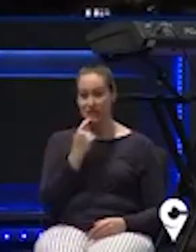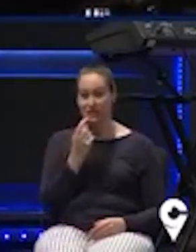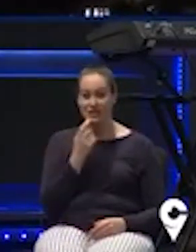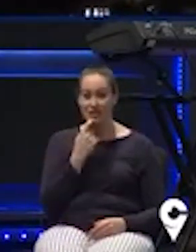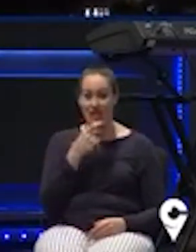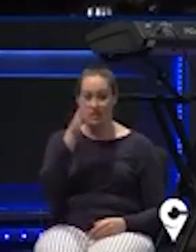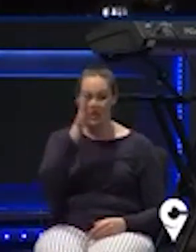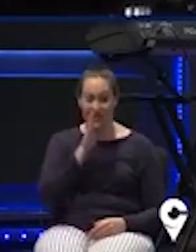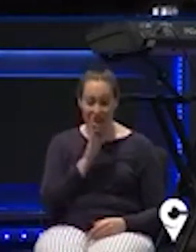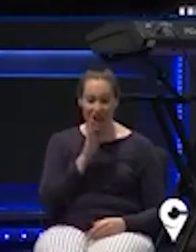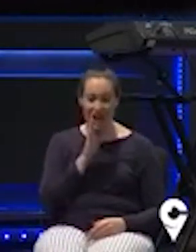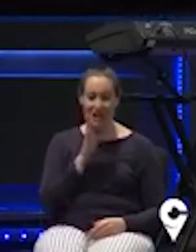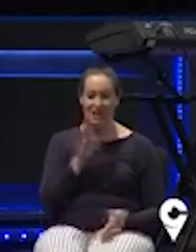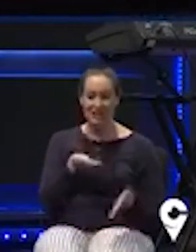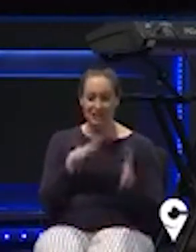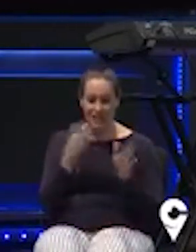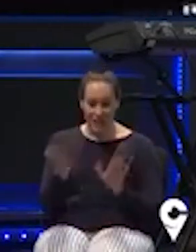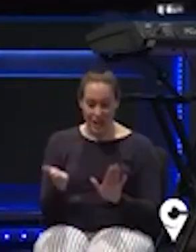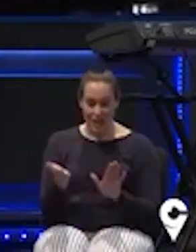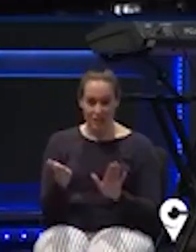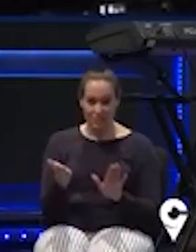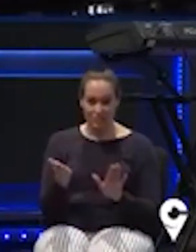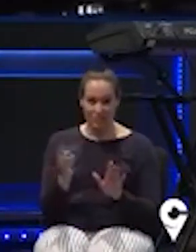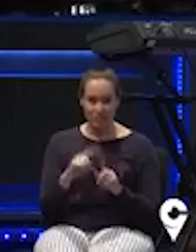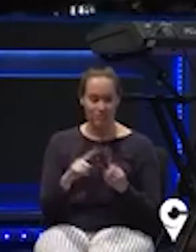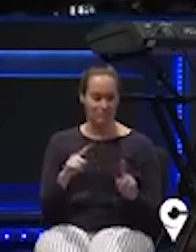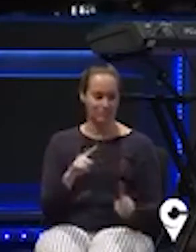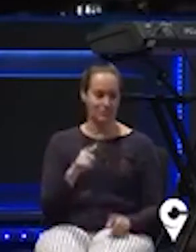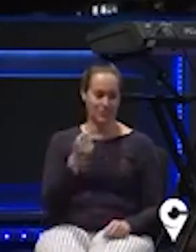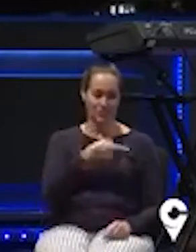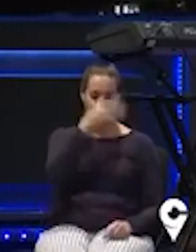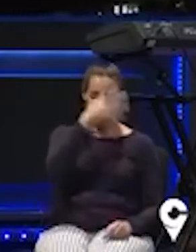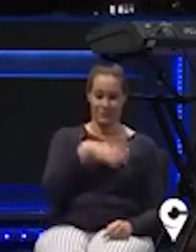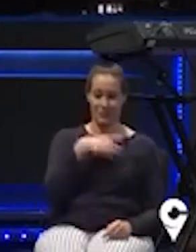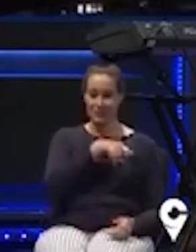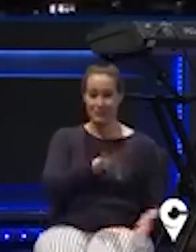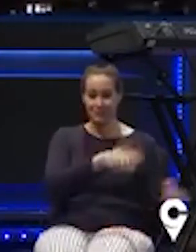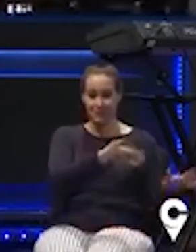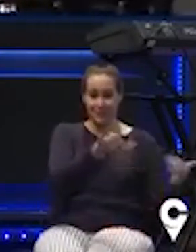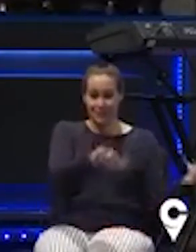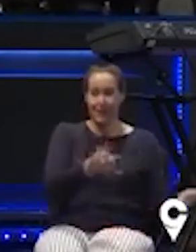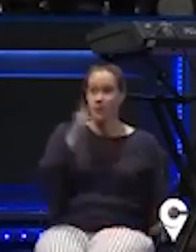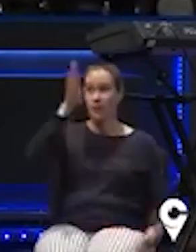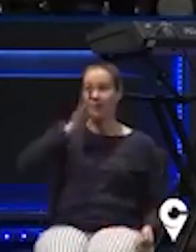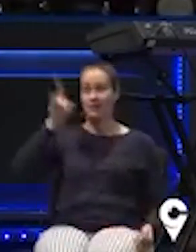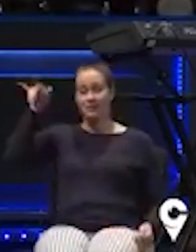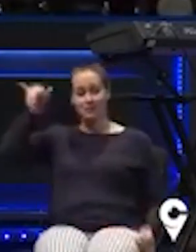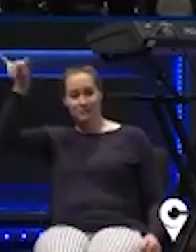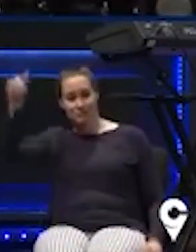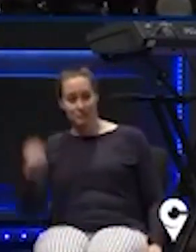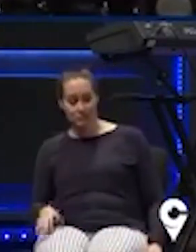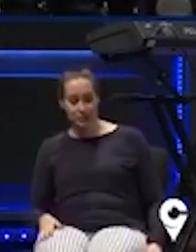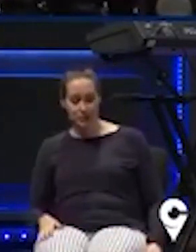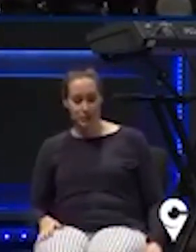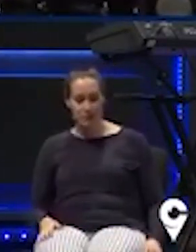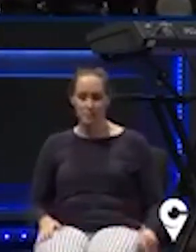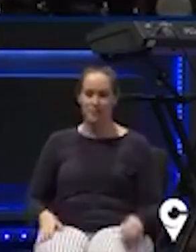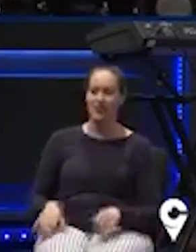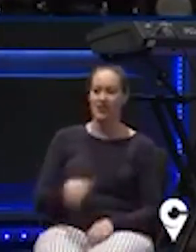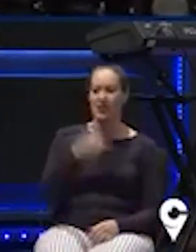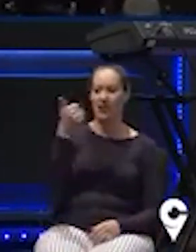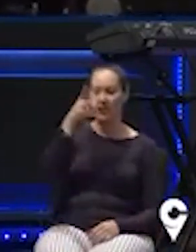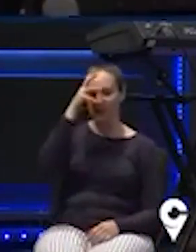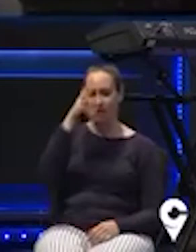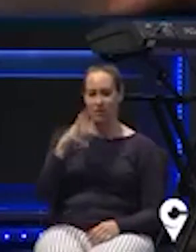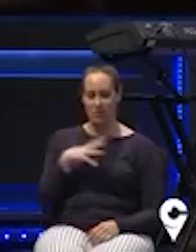And shortly after he passed away, the French Bible Society bought his house, his printing press,